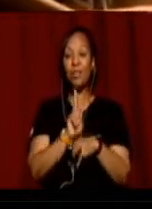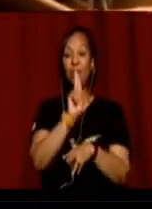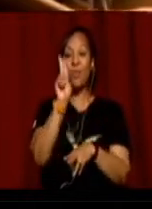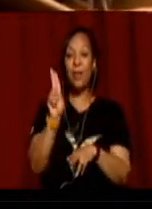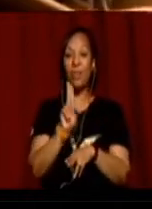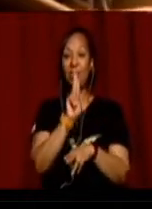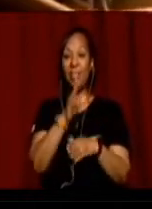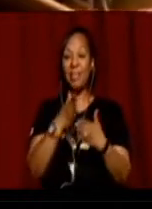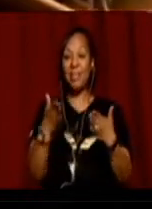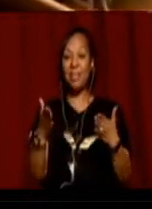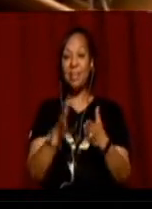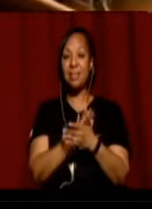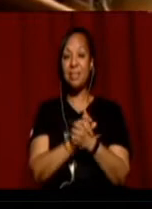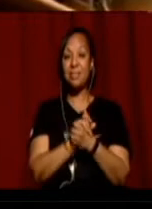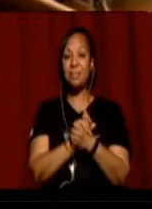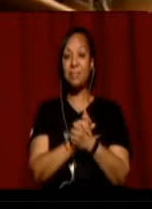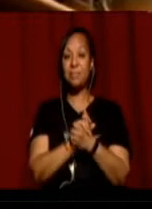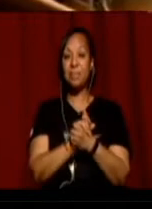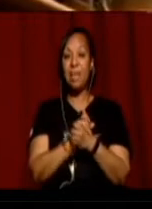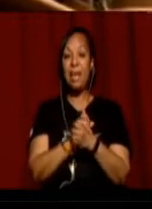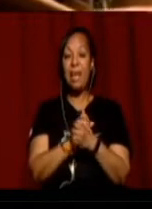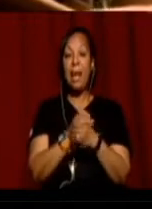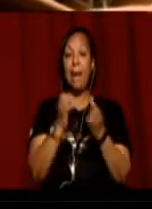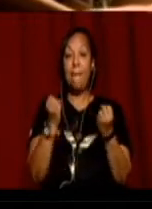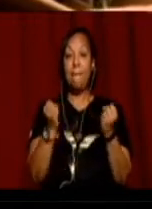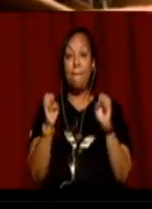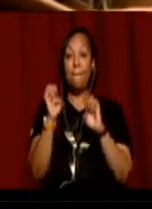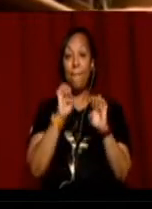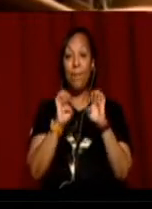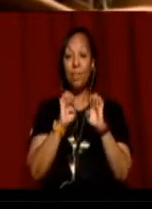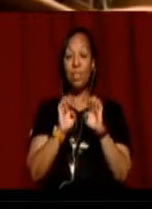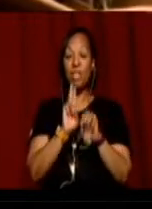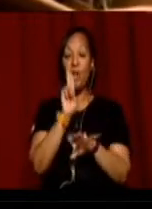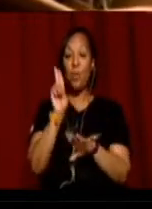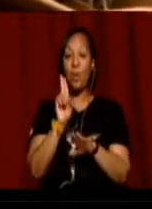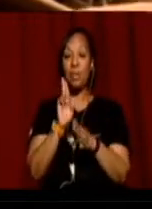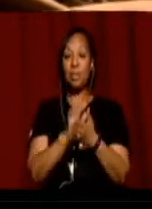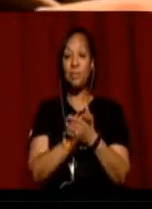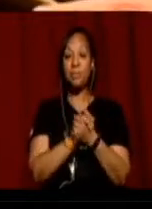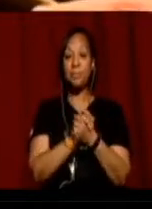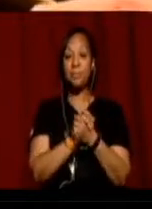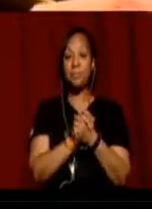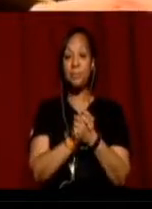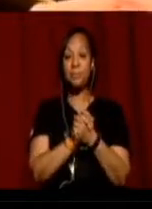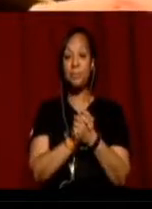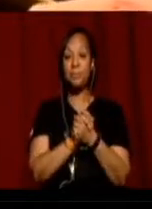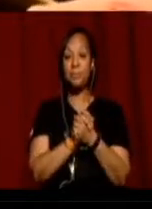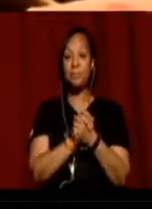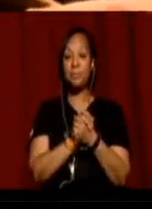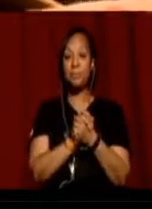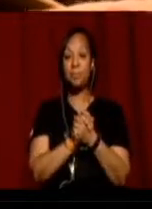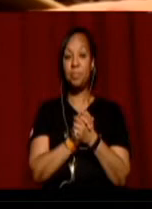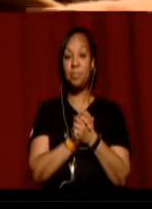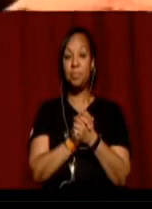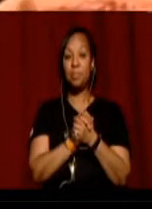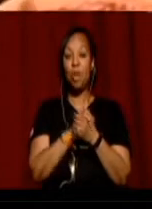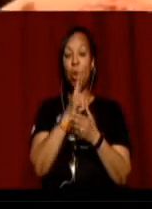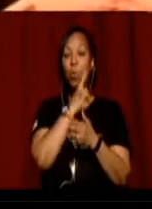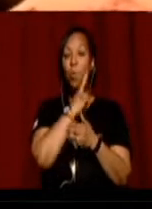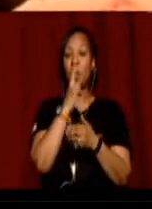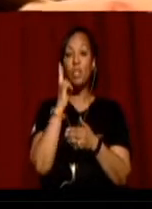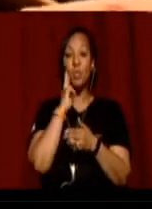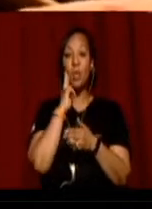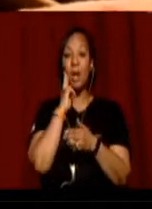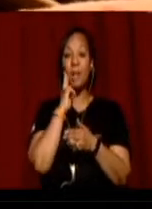regulatory things. We also do emergency preparedness, but we do regulatory things. So that's the inspection of restaurants and